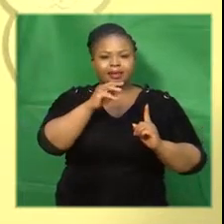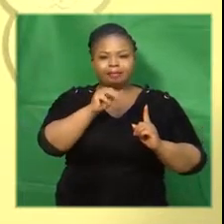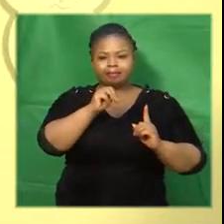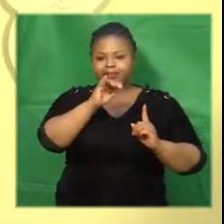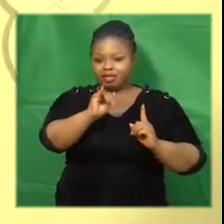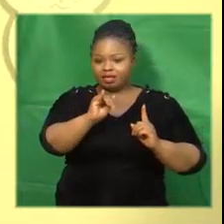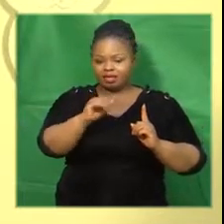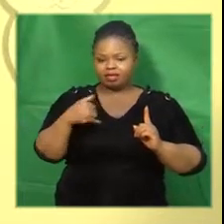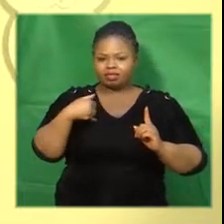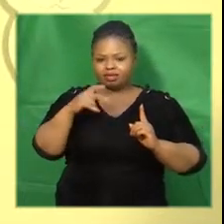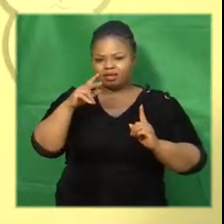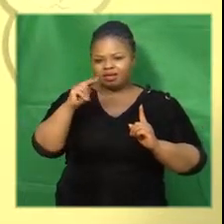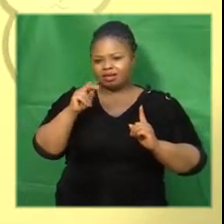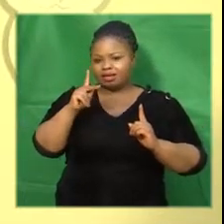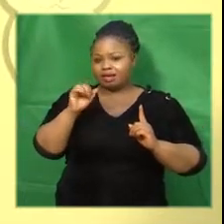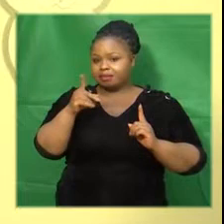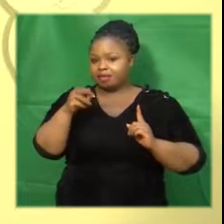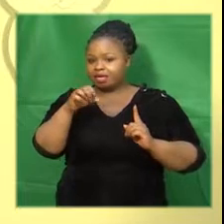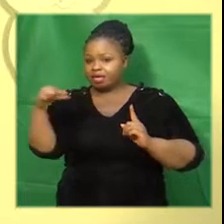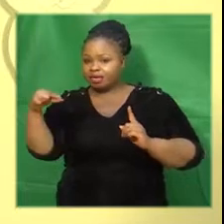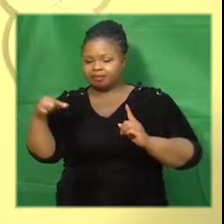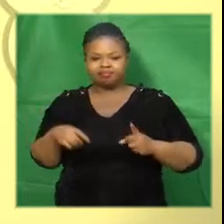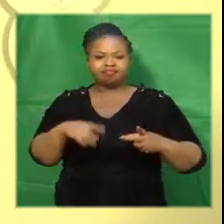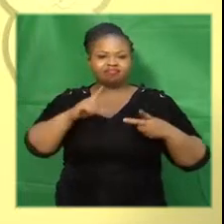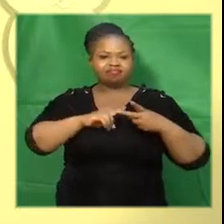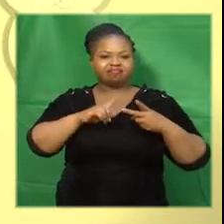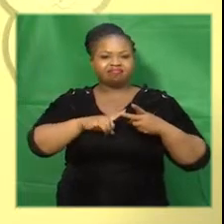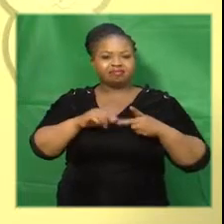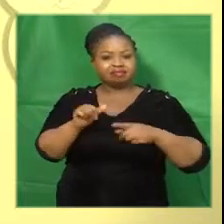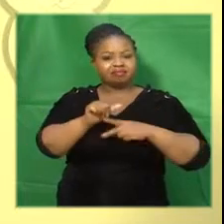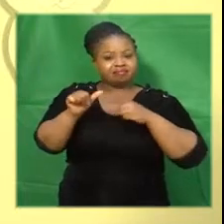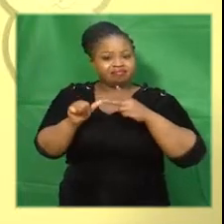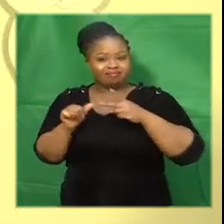Health, Dr. Sibongiseni Dlomo.